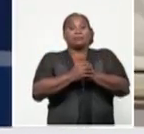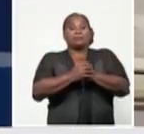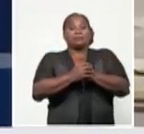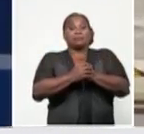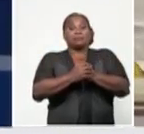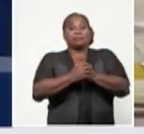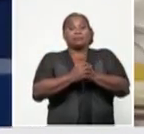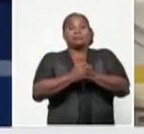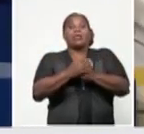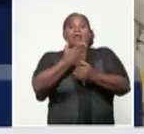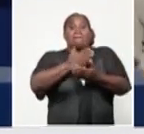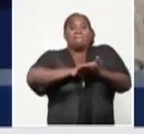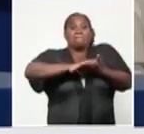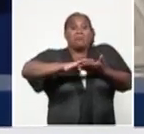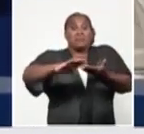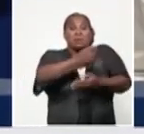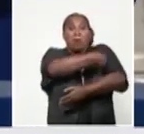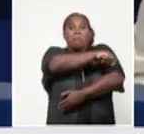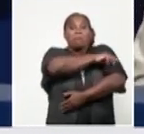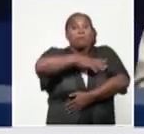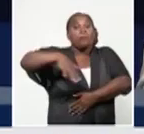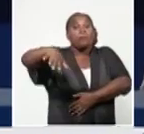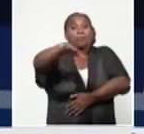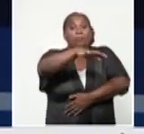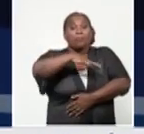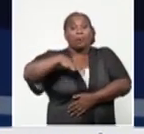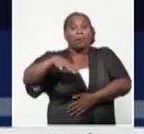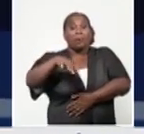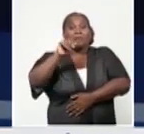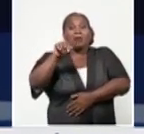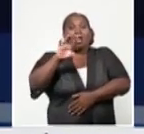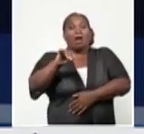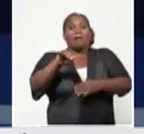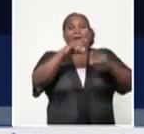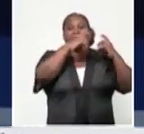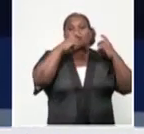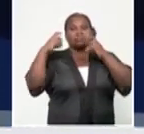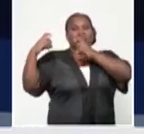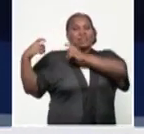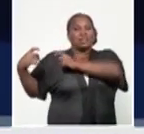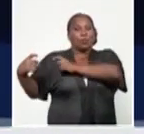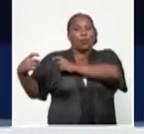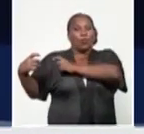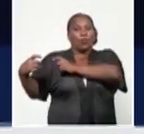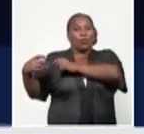Good morning. I asked to be allowed to remove my face mask.